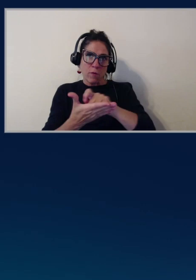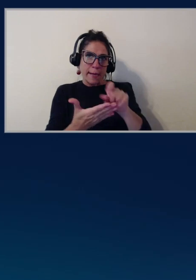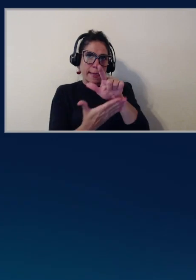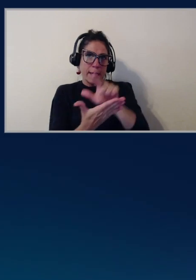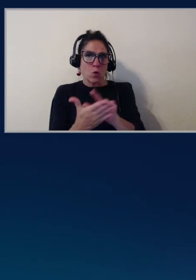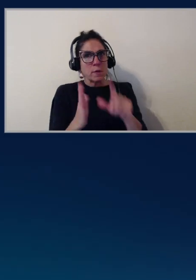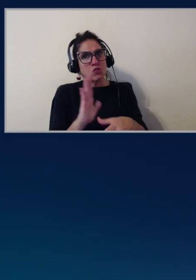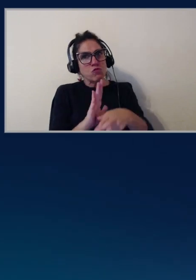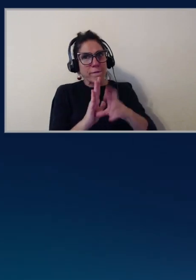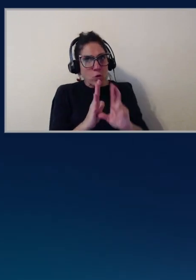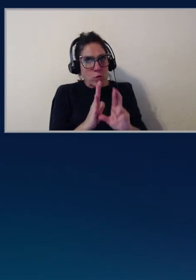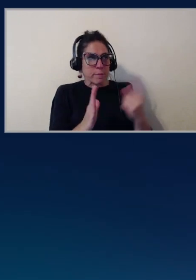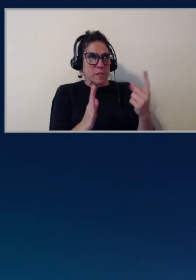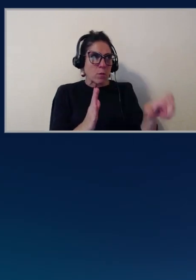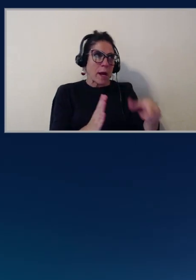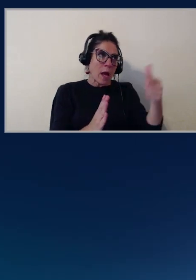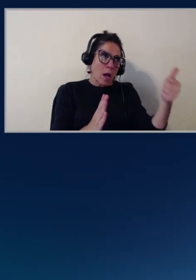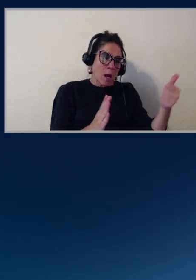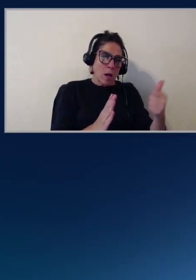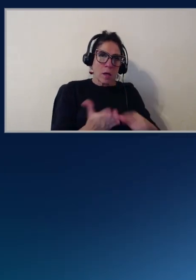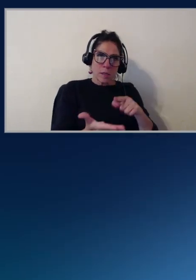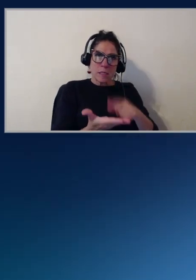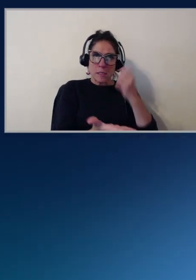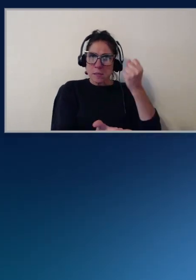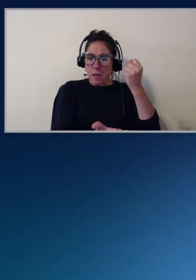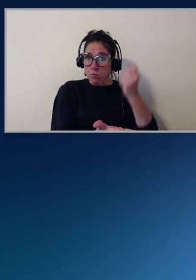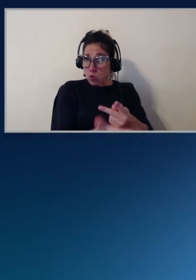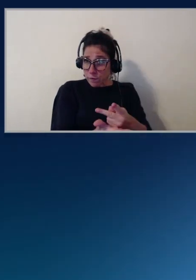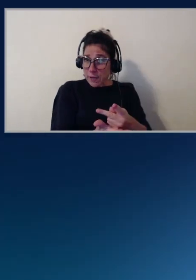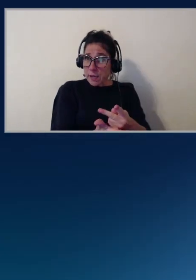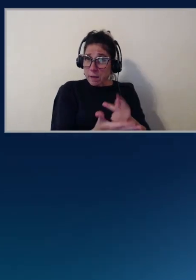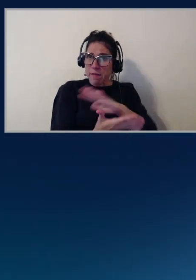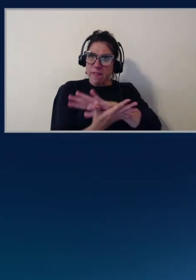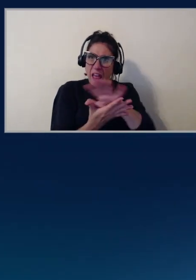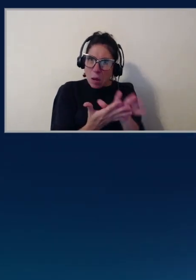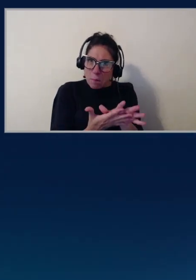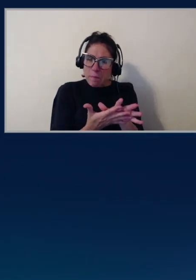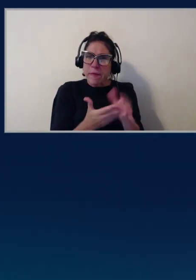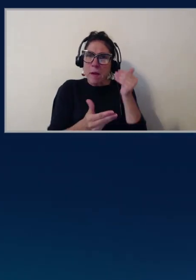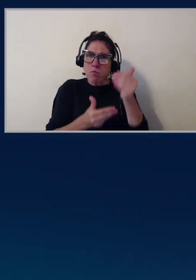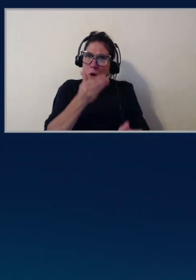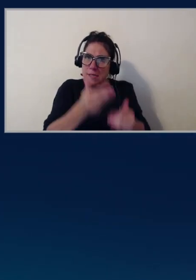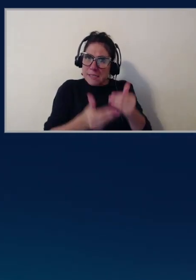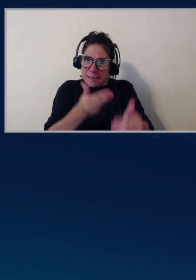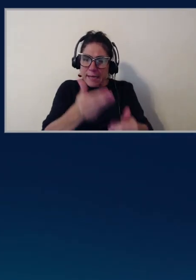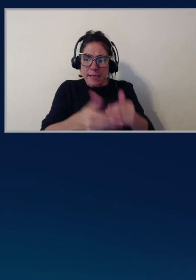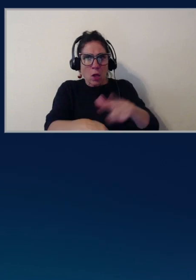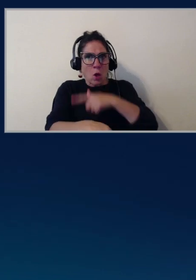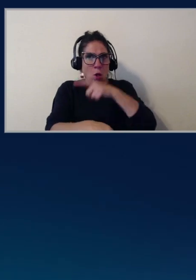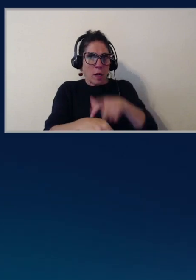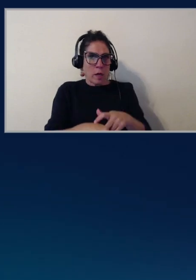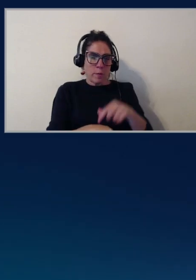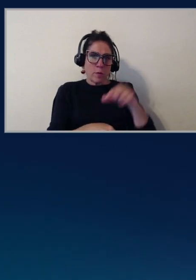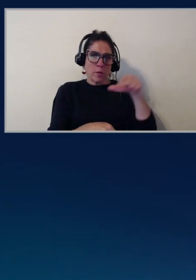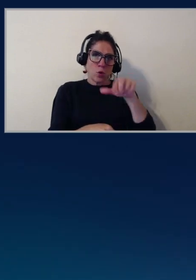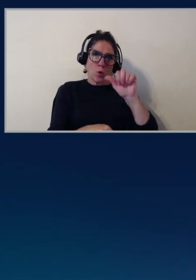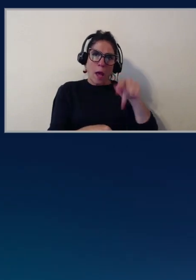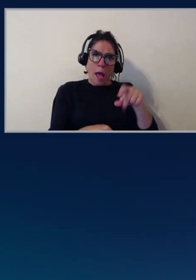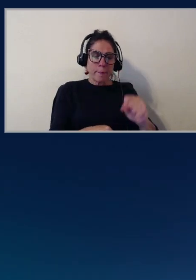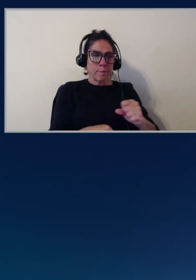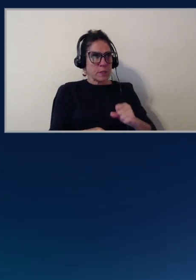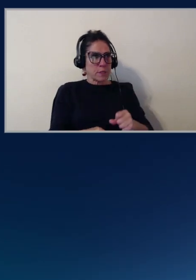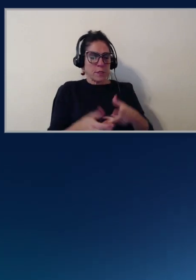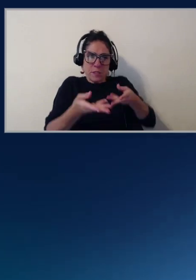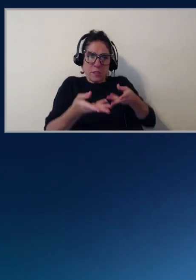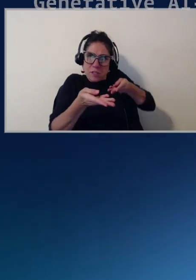Then somebody else is okaying them. That whole process used to take them long. With Q apps, they have fed their responses to the